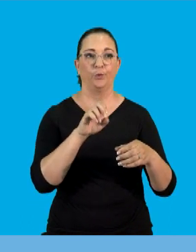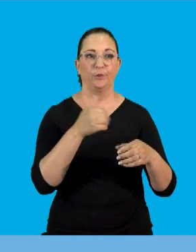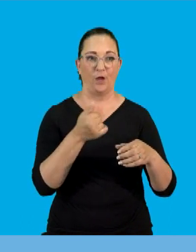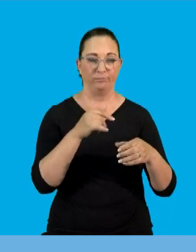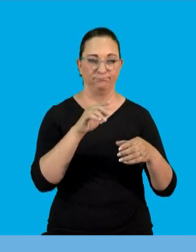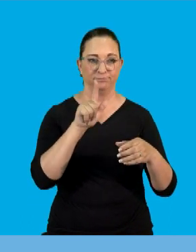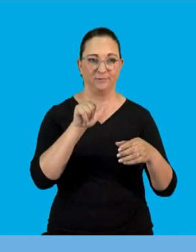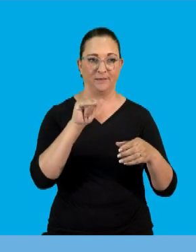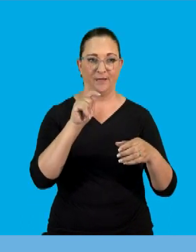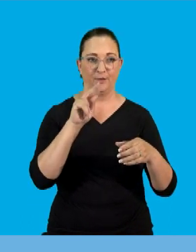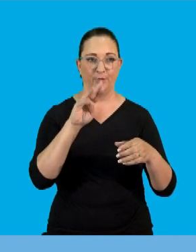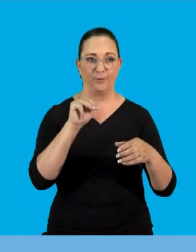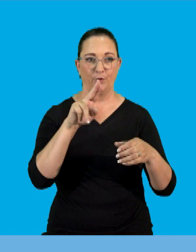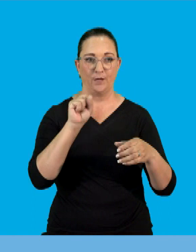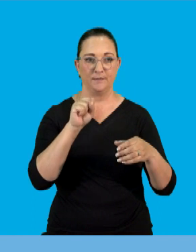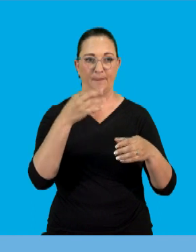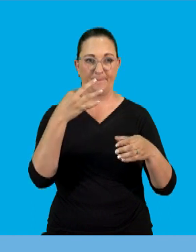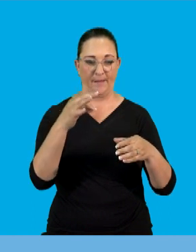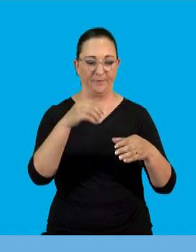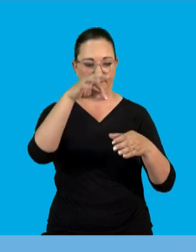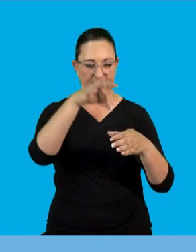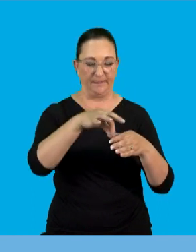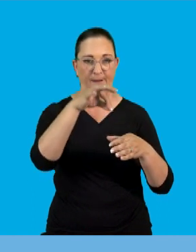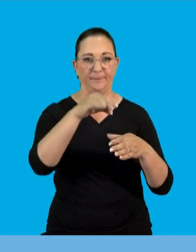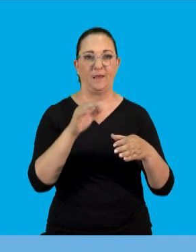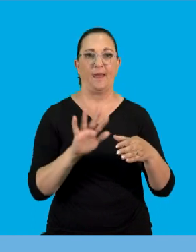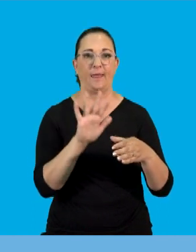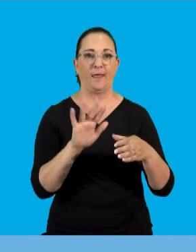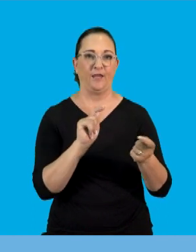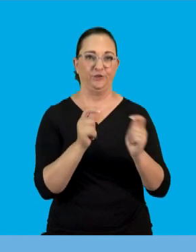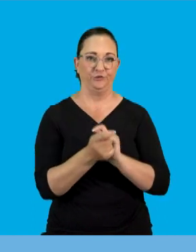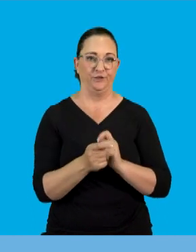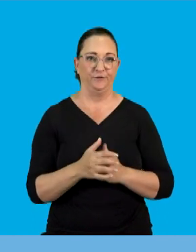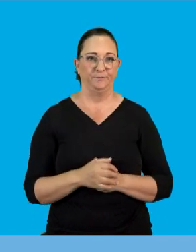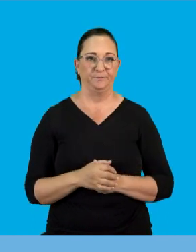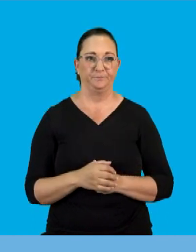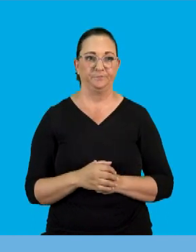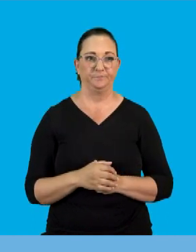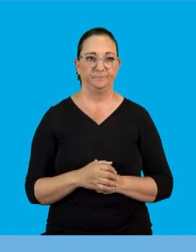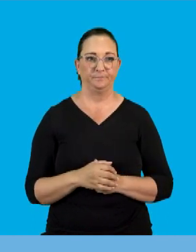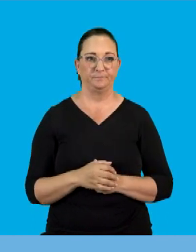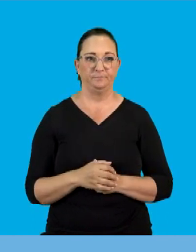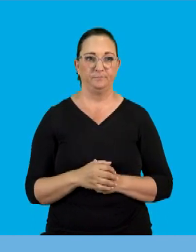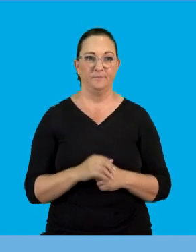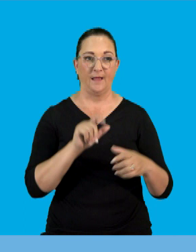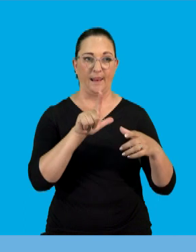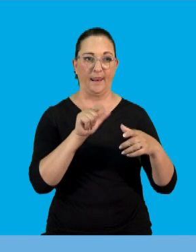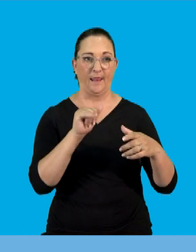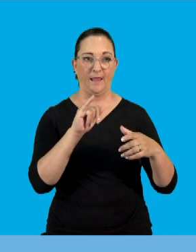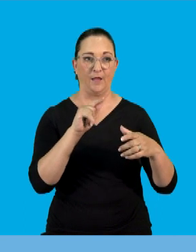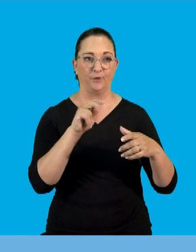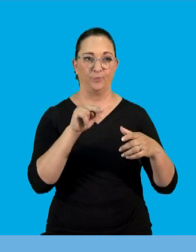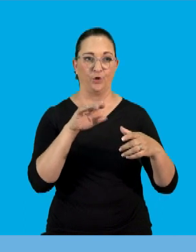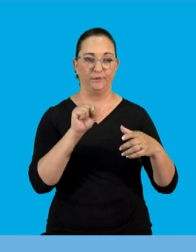acid, there's going to be the color change. The color change will only appear on the litmus paper itself, not the entire solution. So the litmus